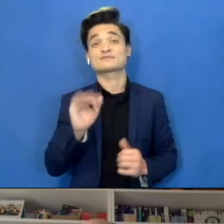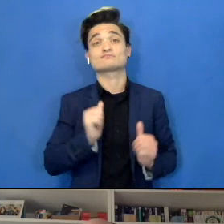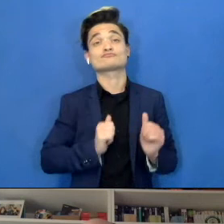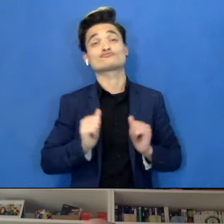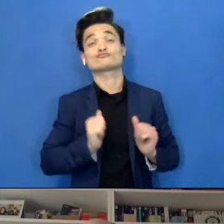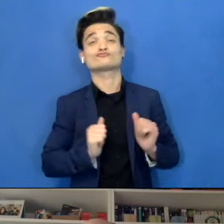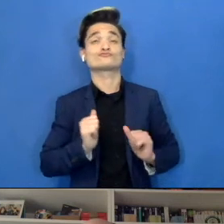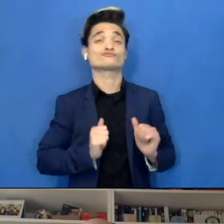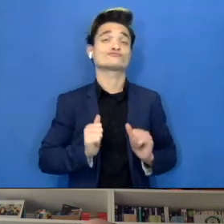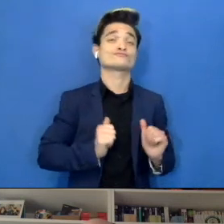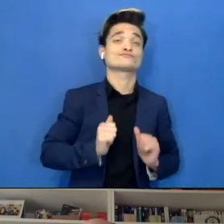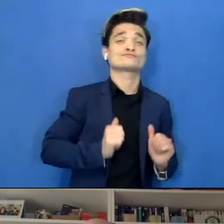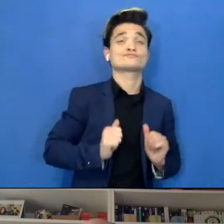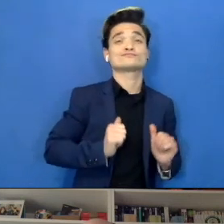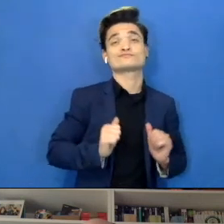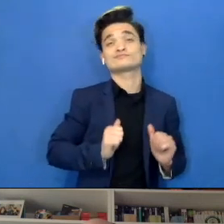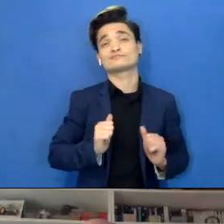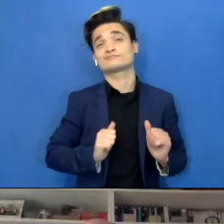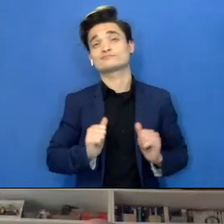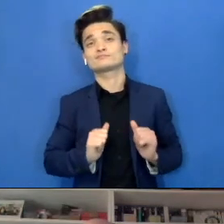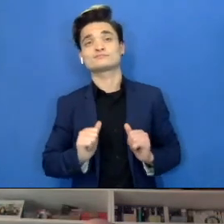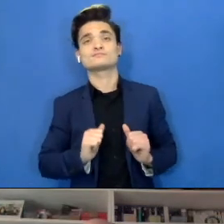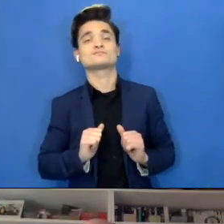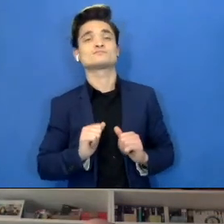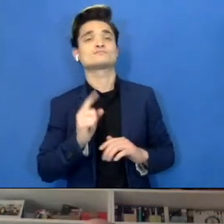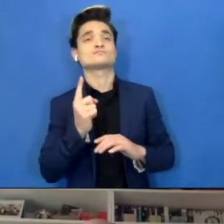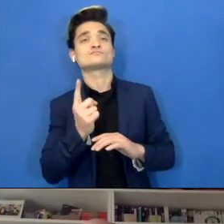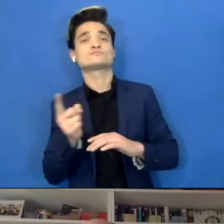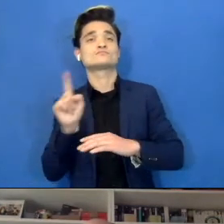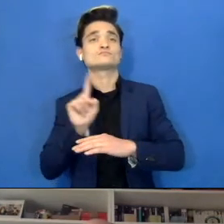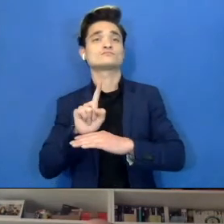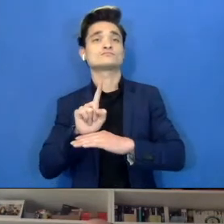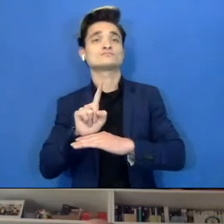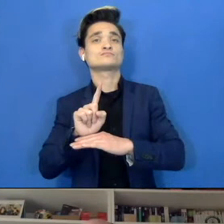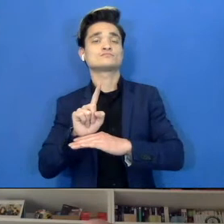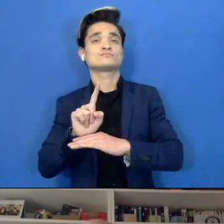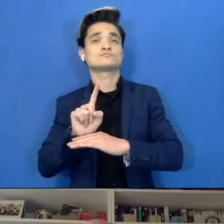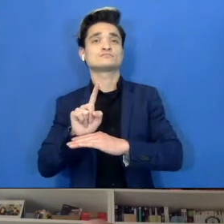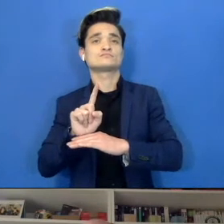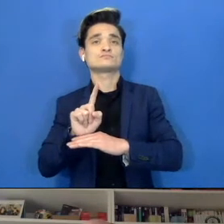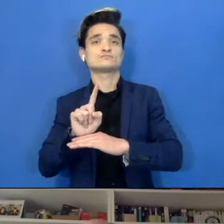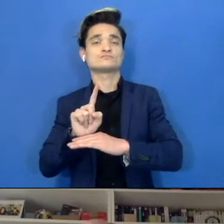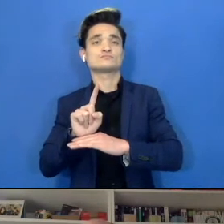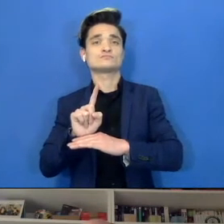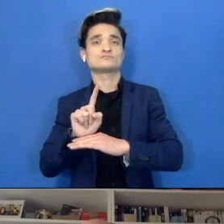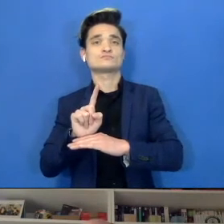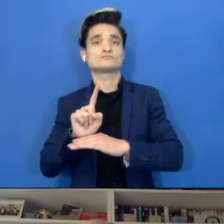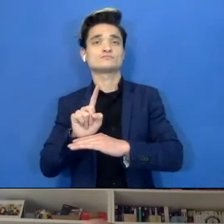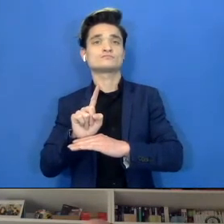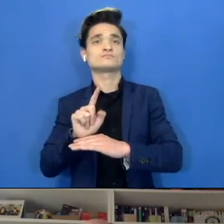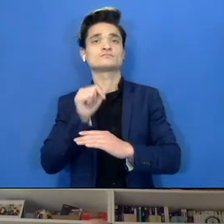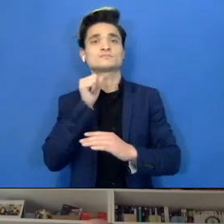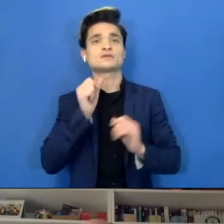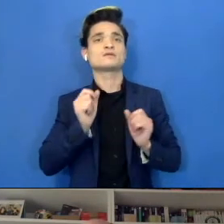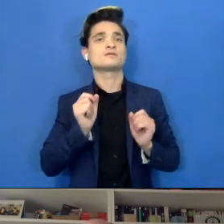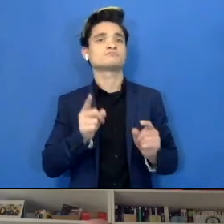be staged. So if two character kisses, for example,